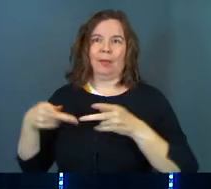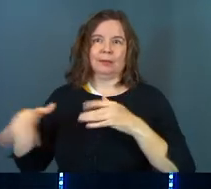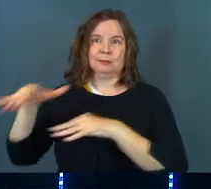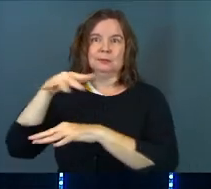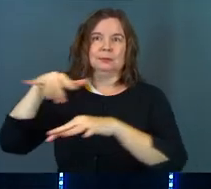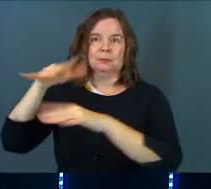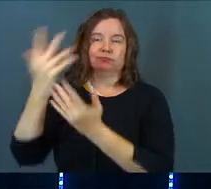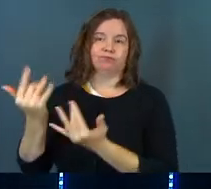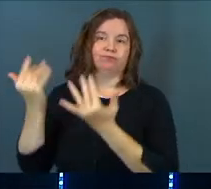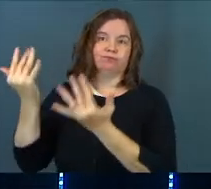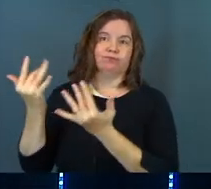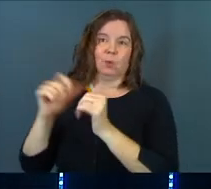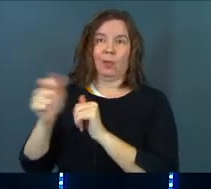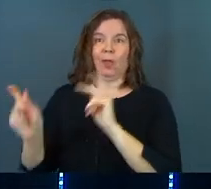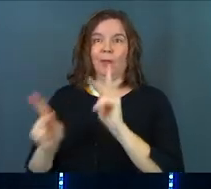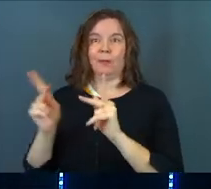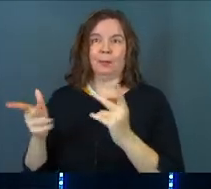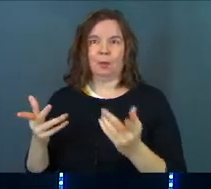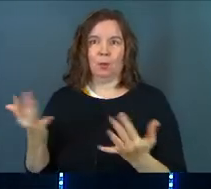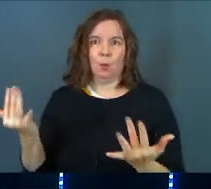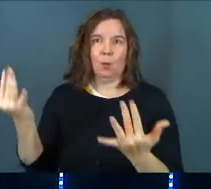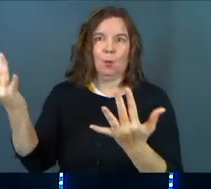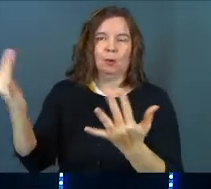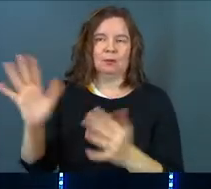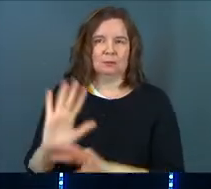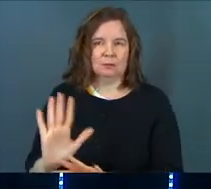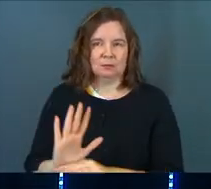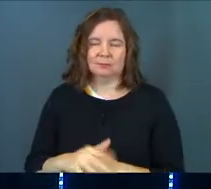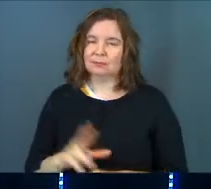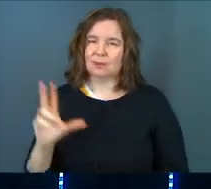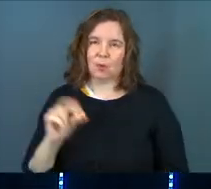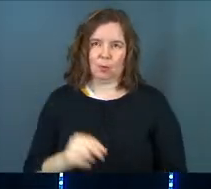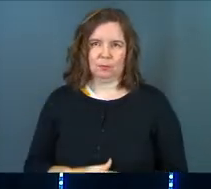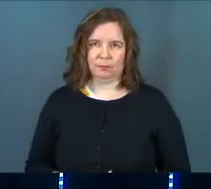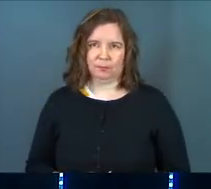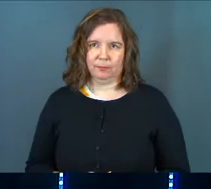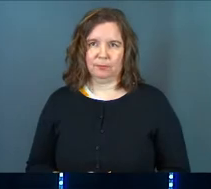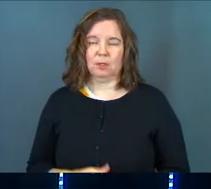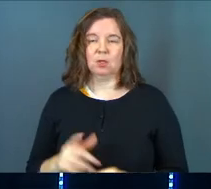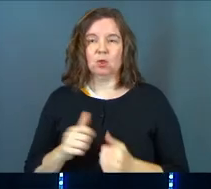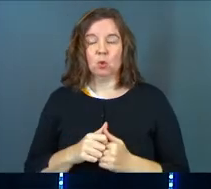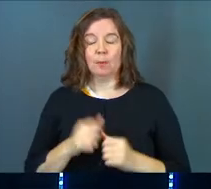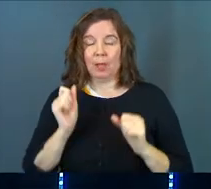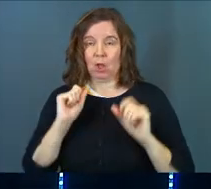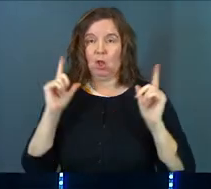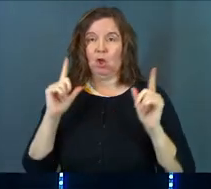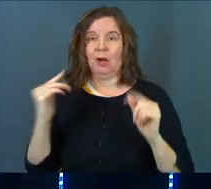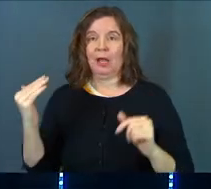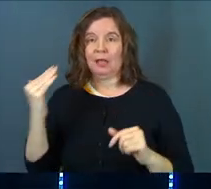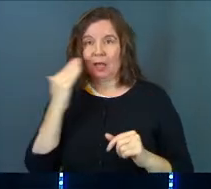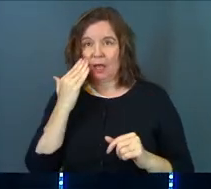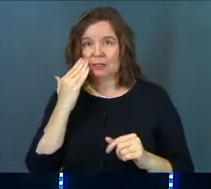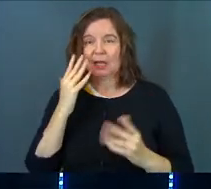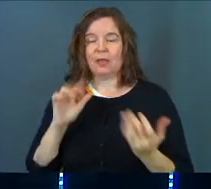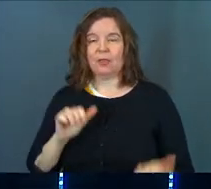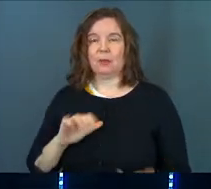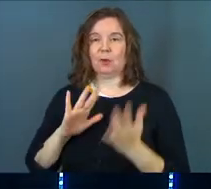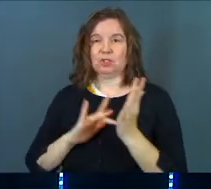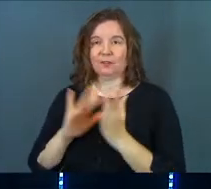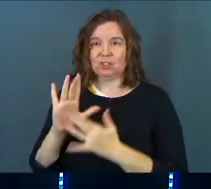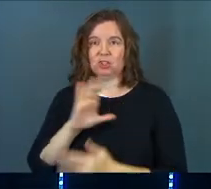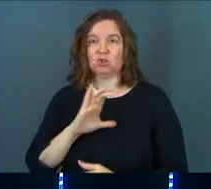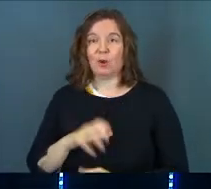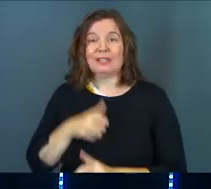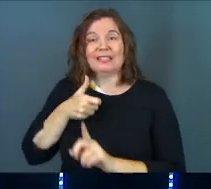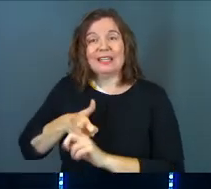plane with other beings. No. You will be alert and conscious and in the presence of